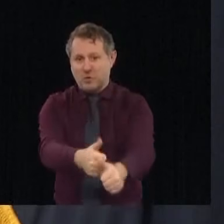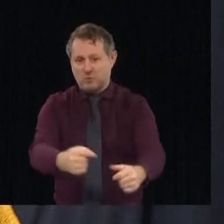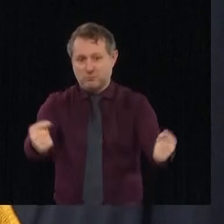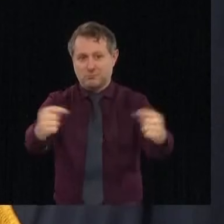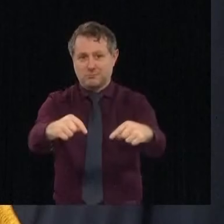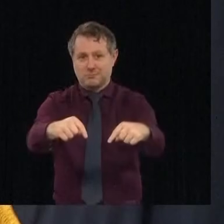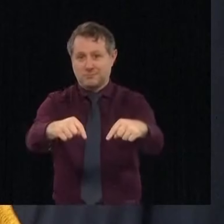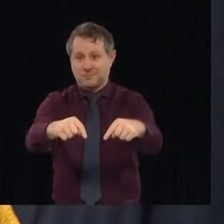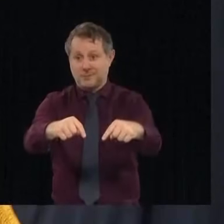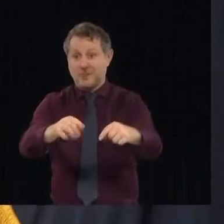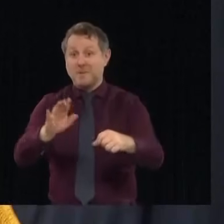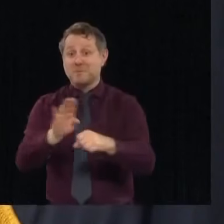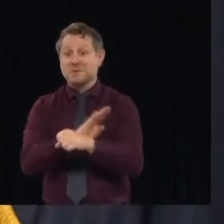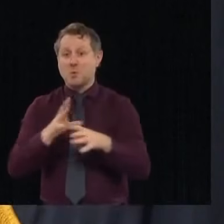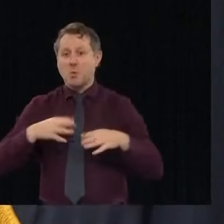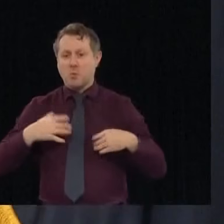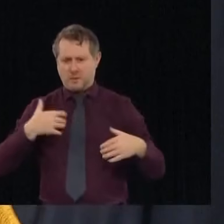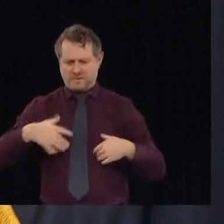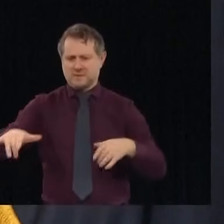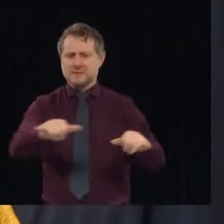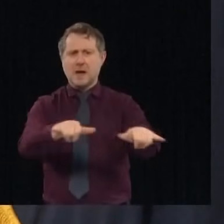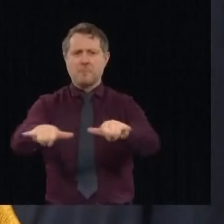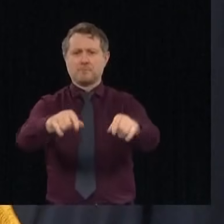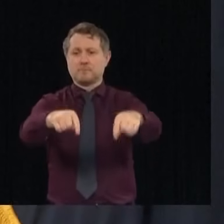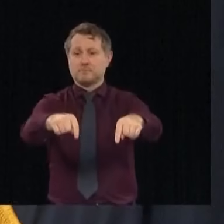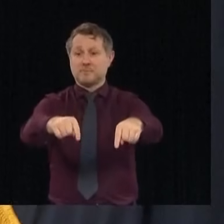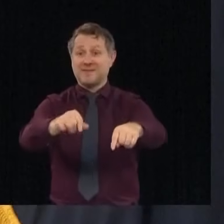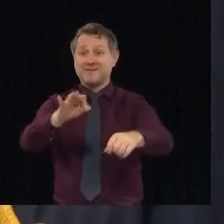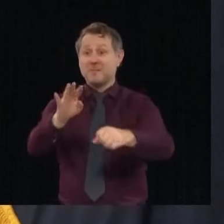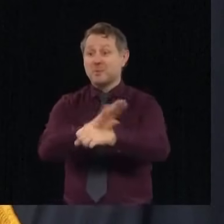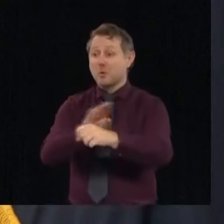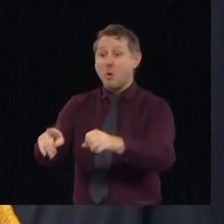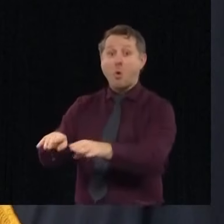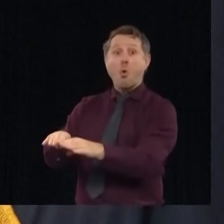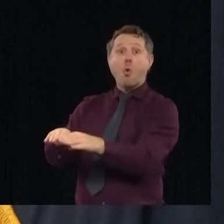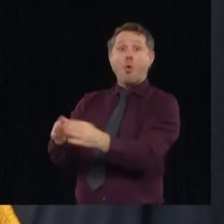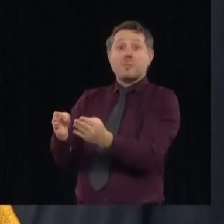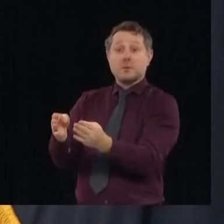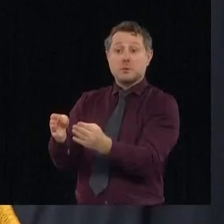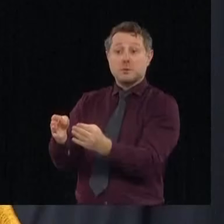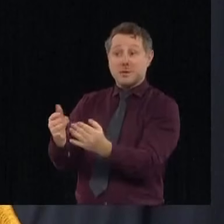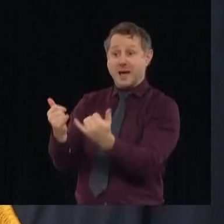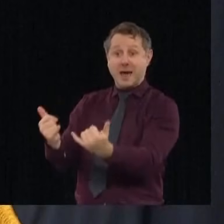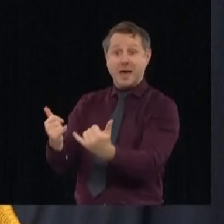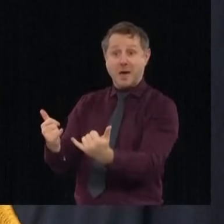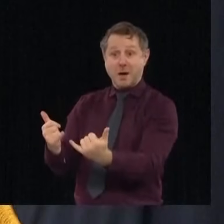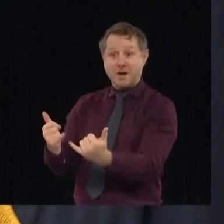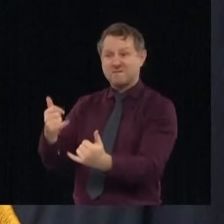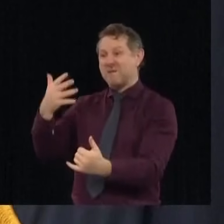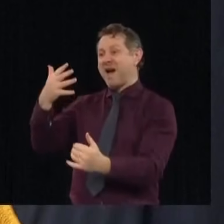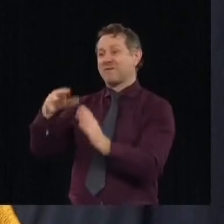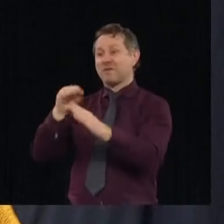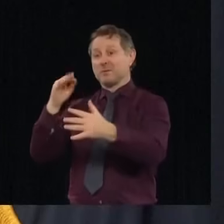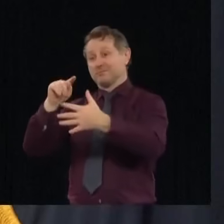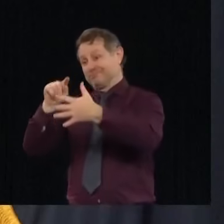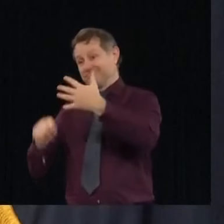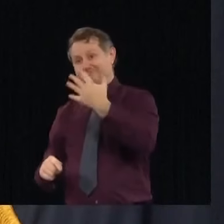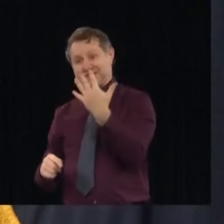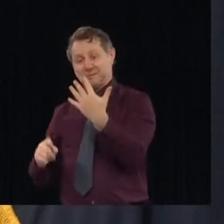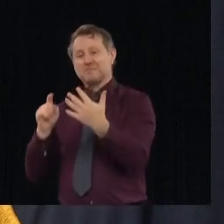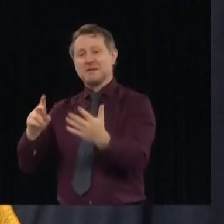business owners have it, and any business that opens today in the regions that can open, they sign a compliance